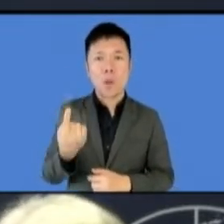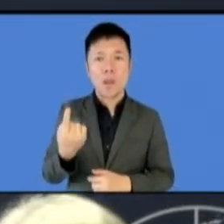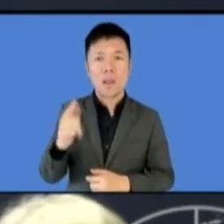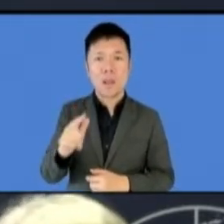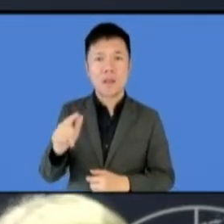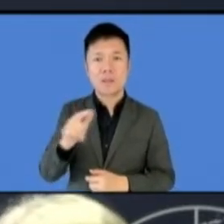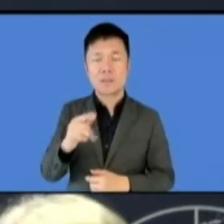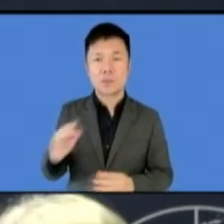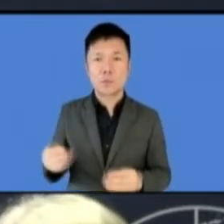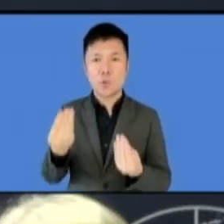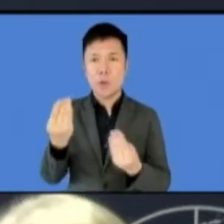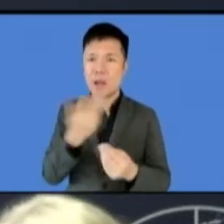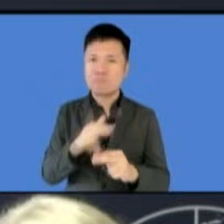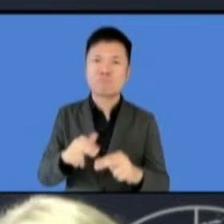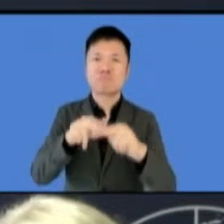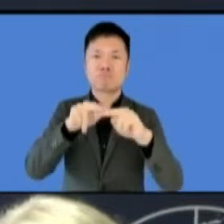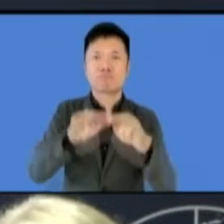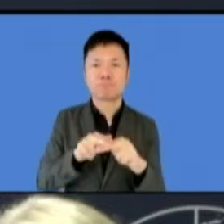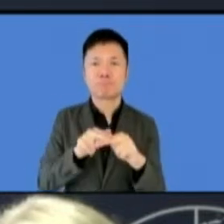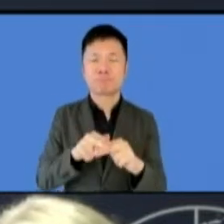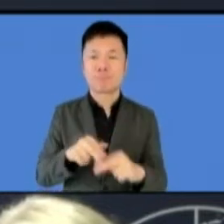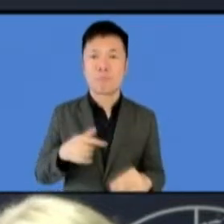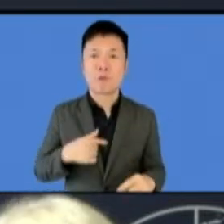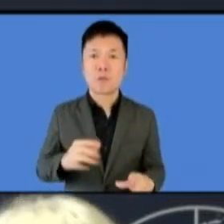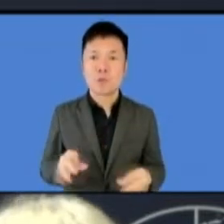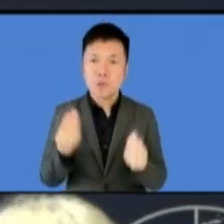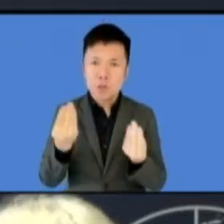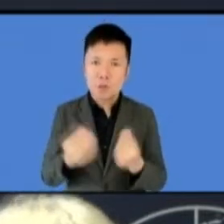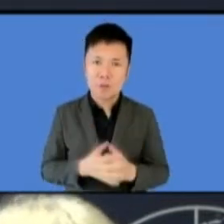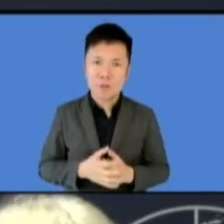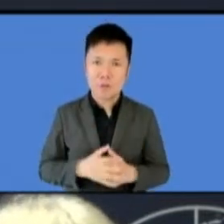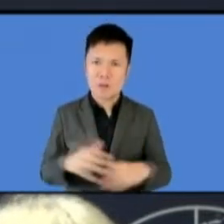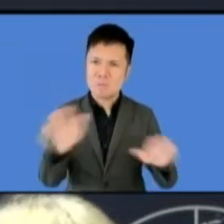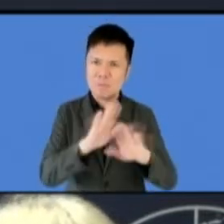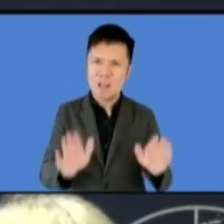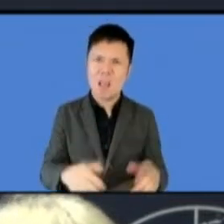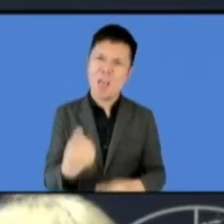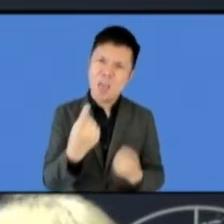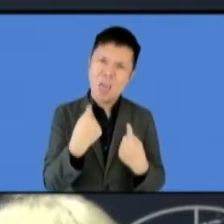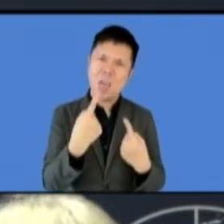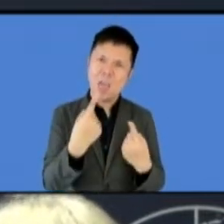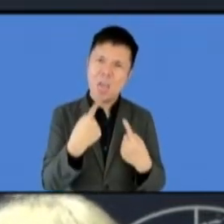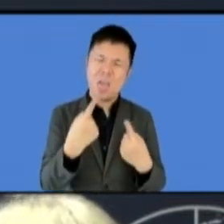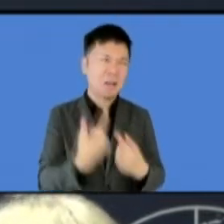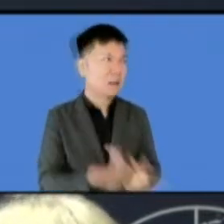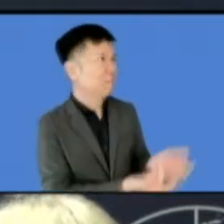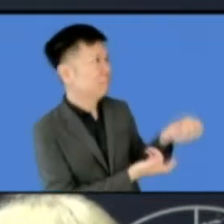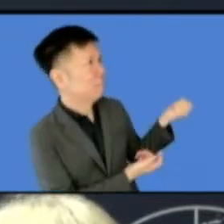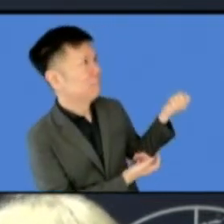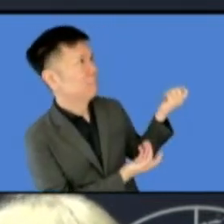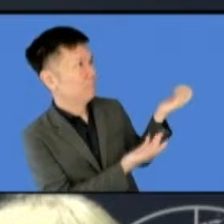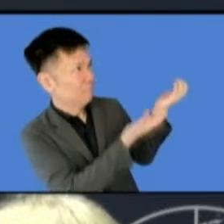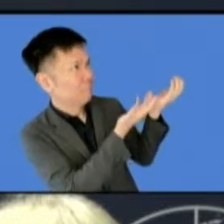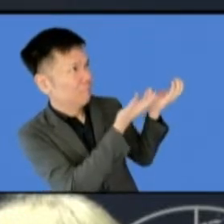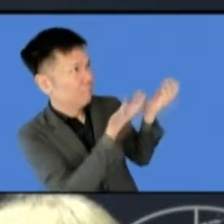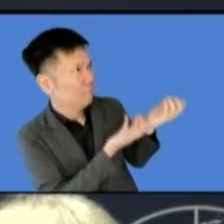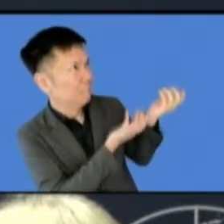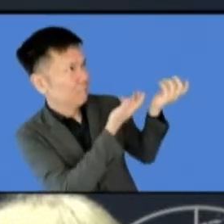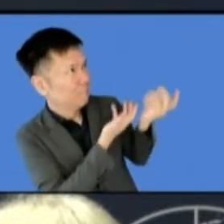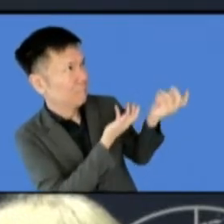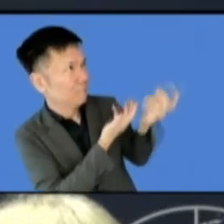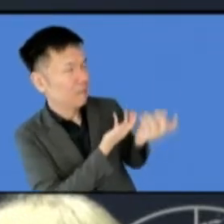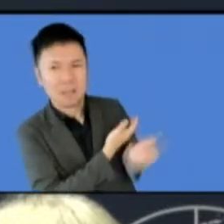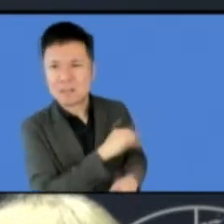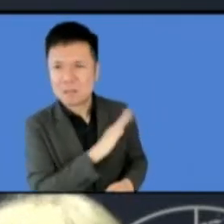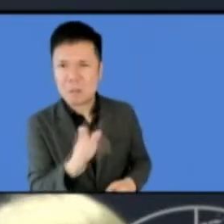have a message for all of you. As part of the younger generation, please don't keep talking about handing the torch over to my generation. We're